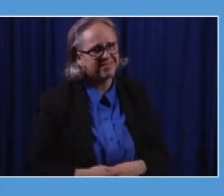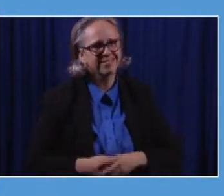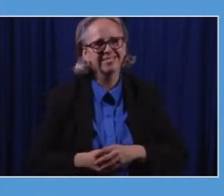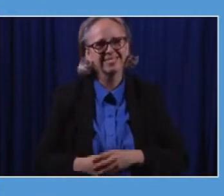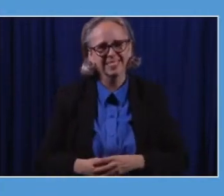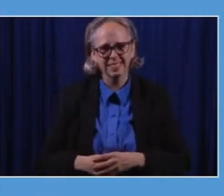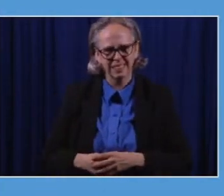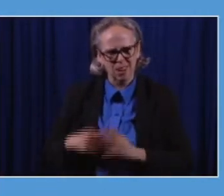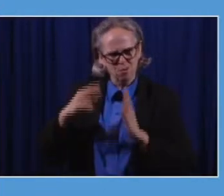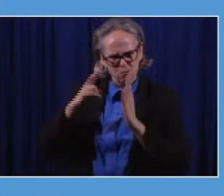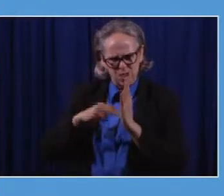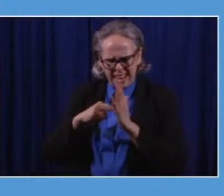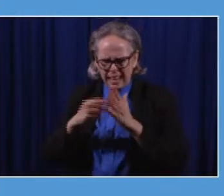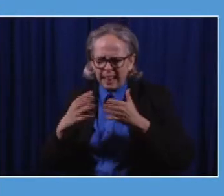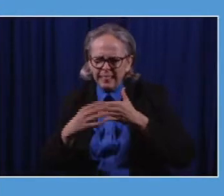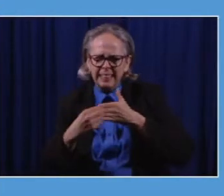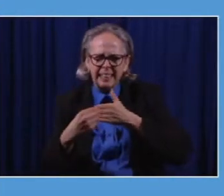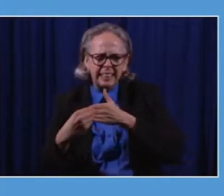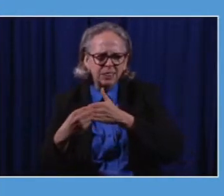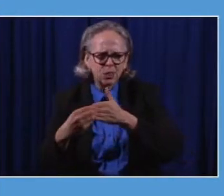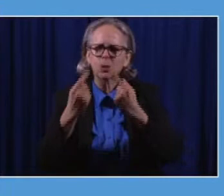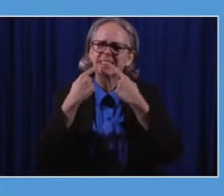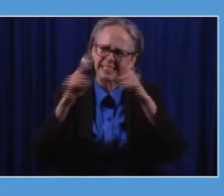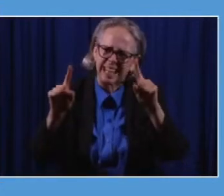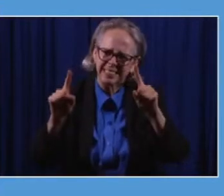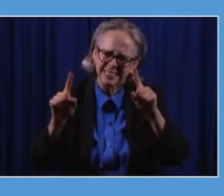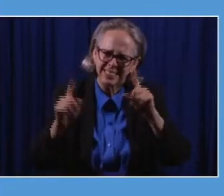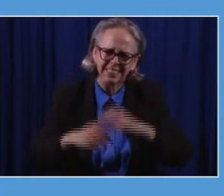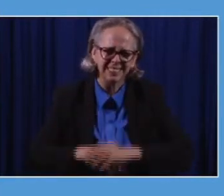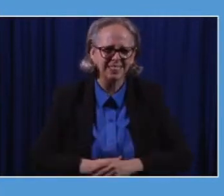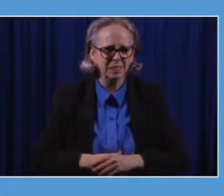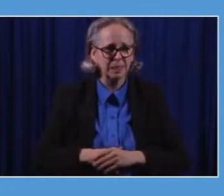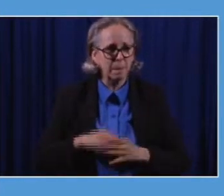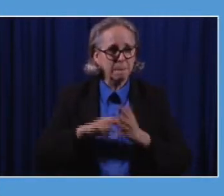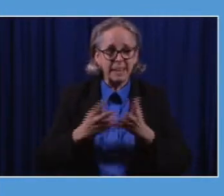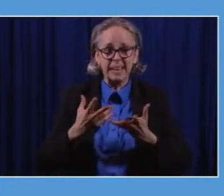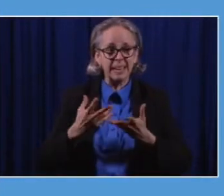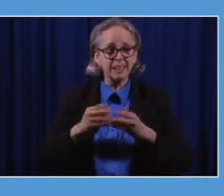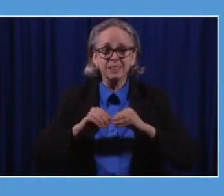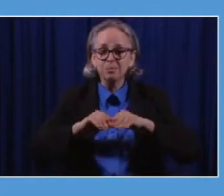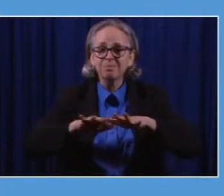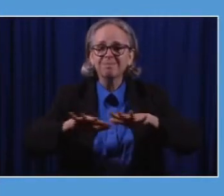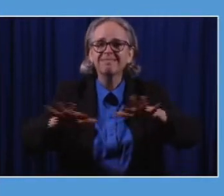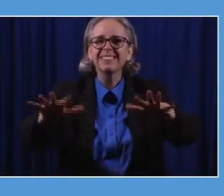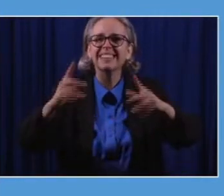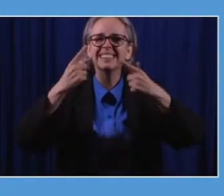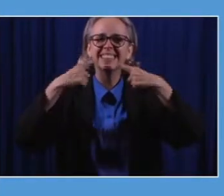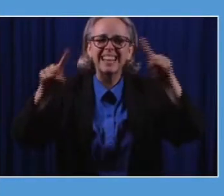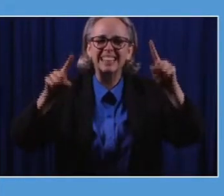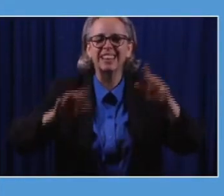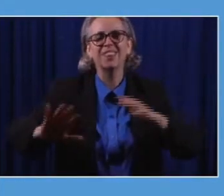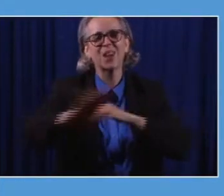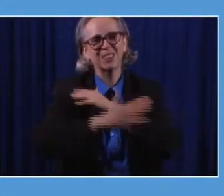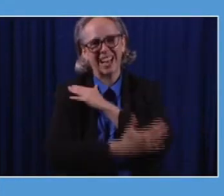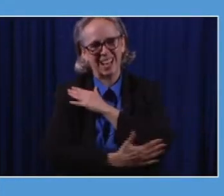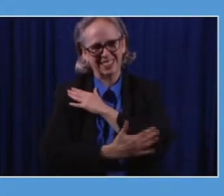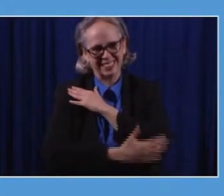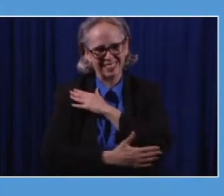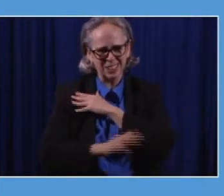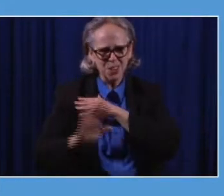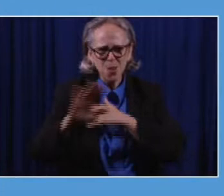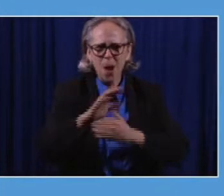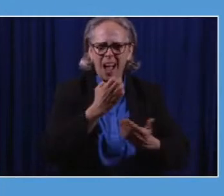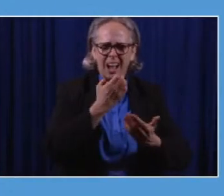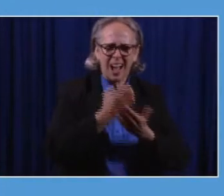an instrument, but it's success we're bringing to your county, success we're bringing to your economy, it's success that we're bringing